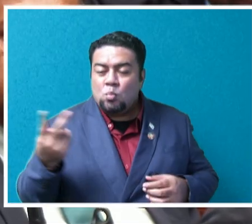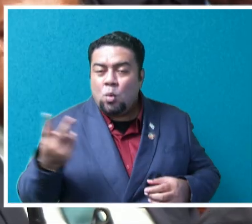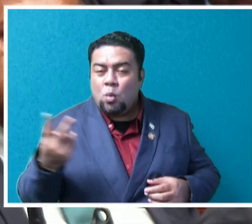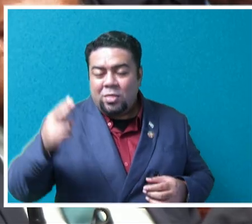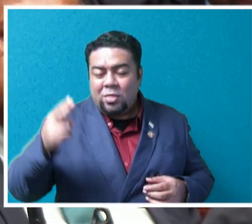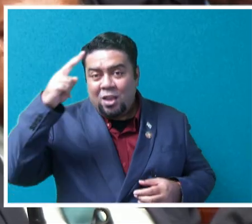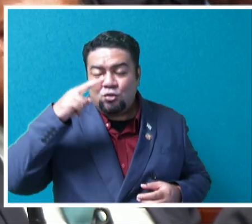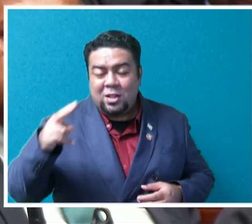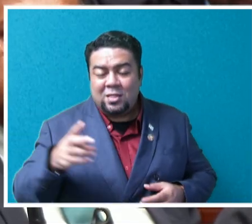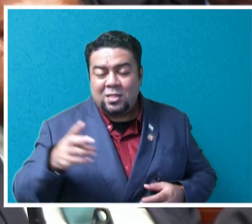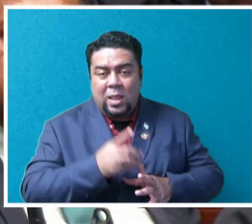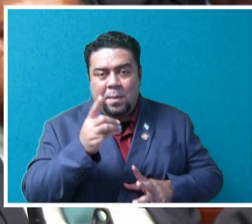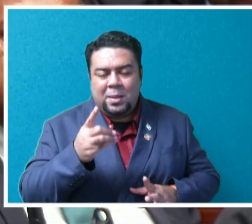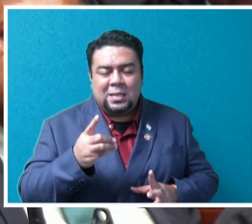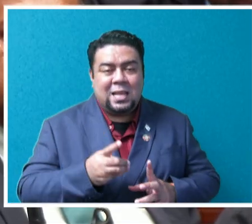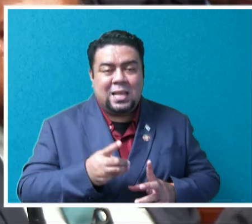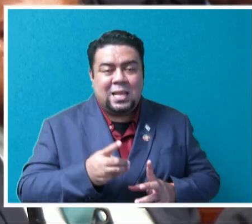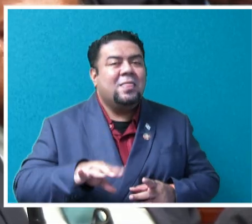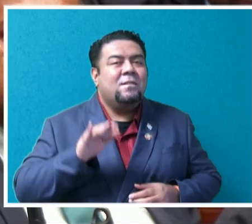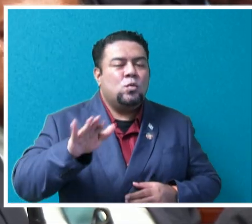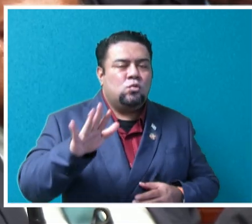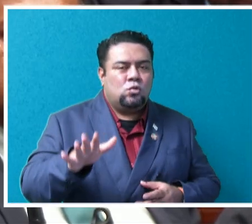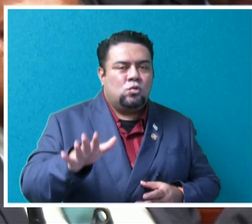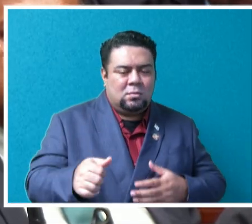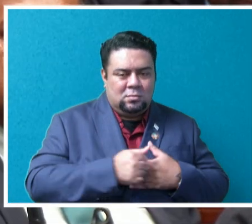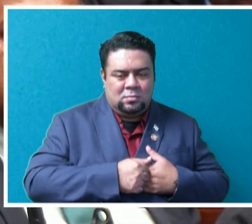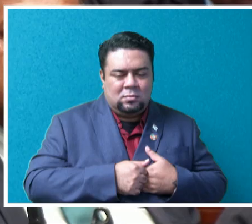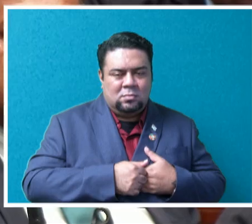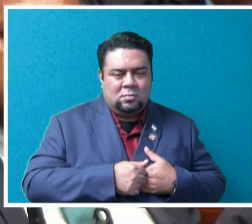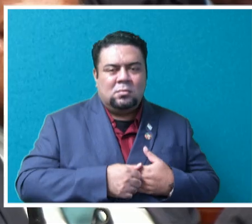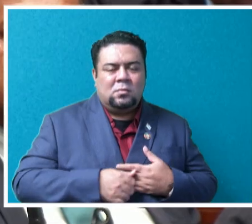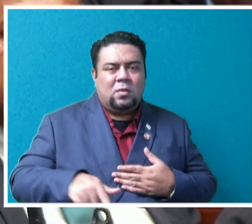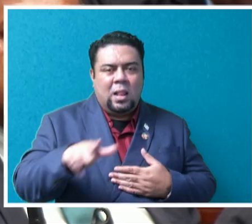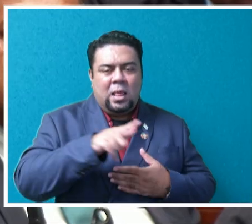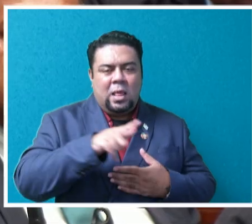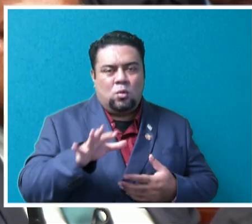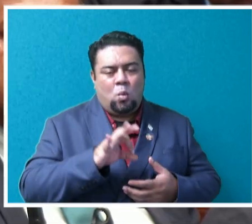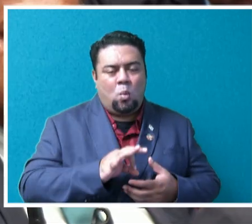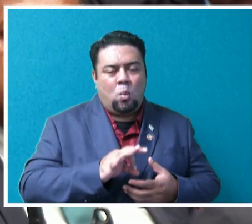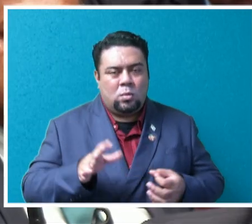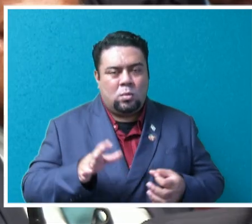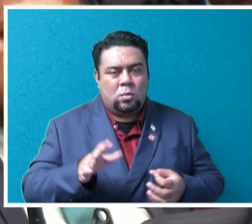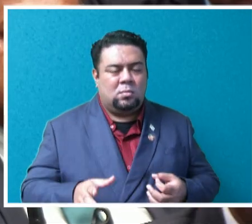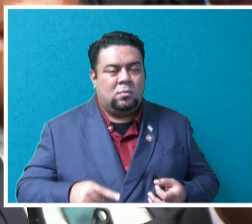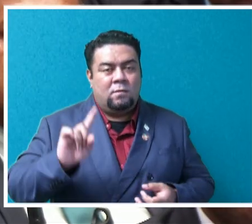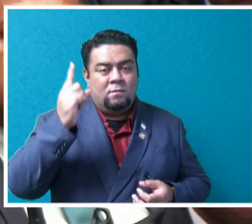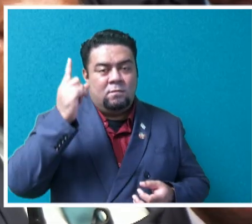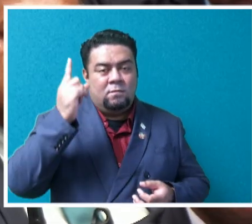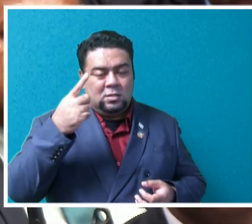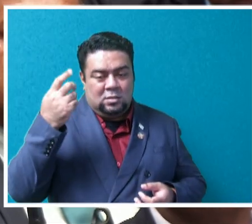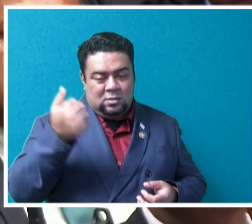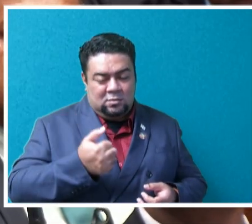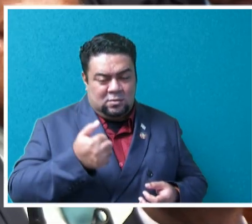development and the future stewardship of landowners' interests. The first 15 scholarship